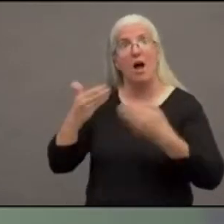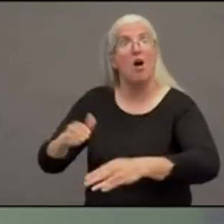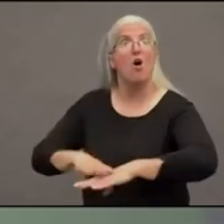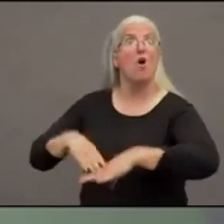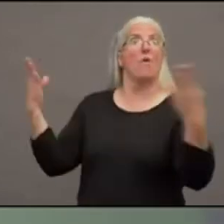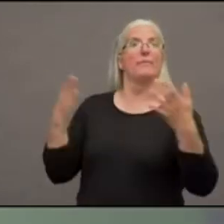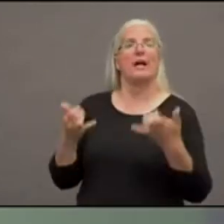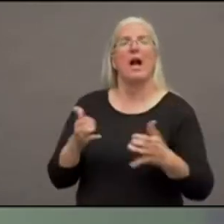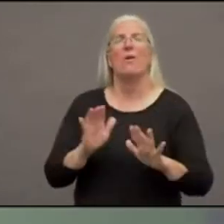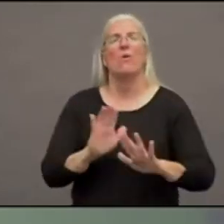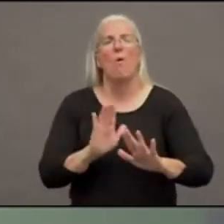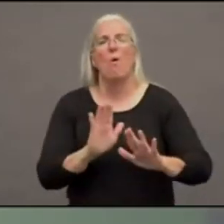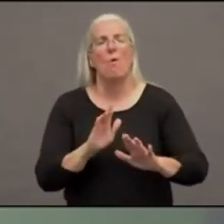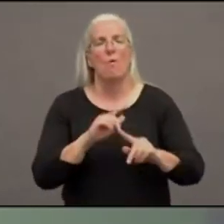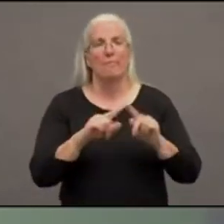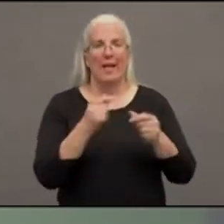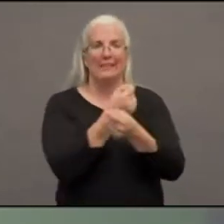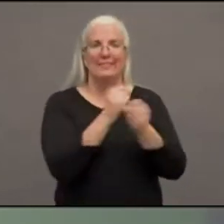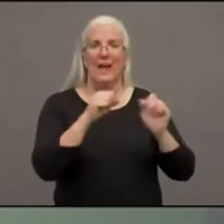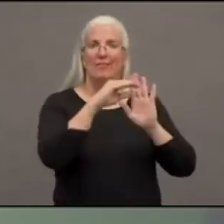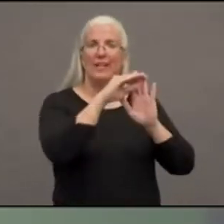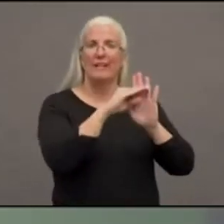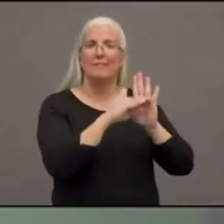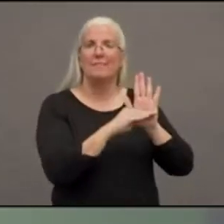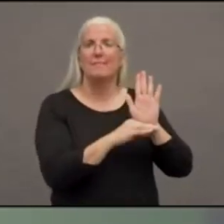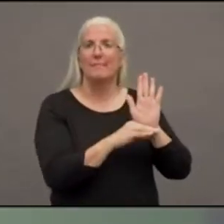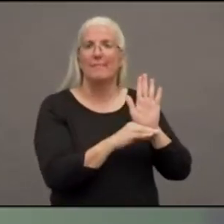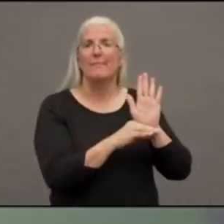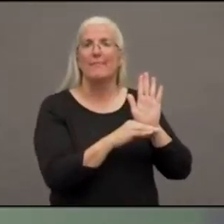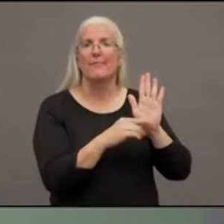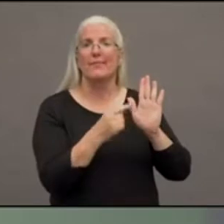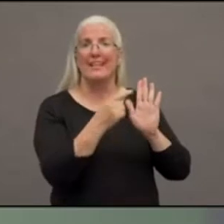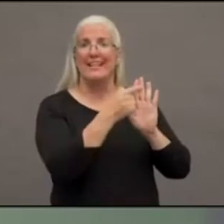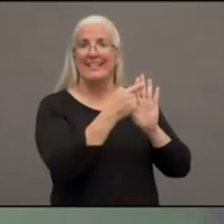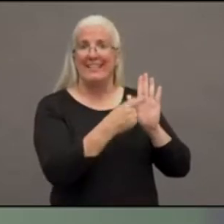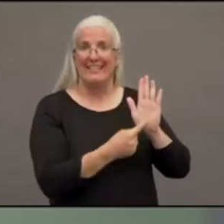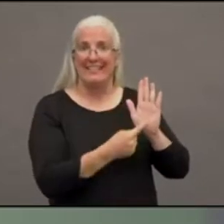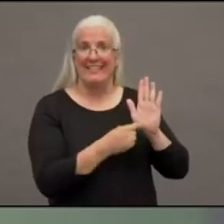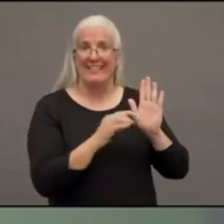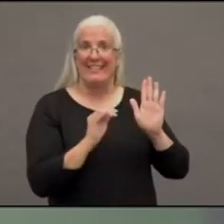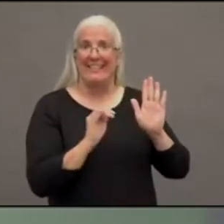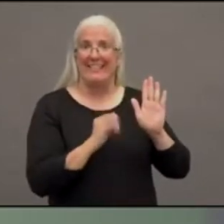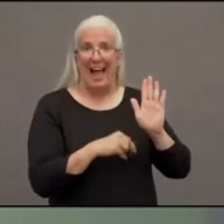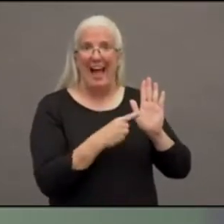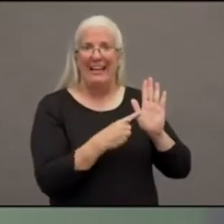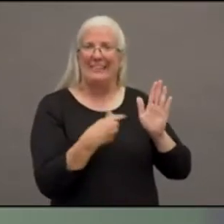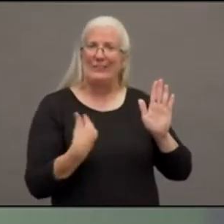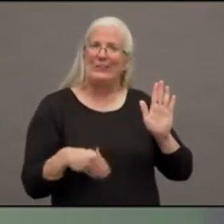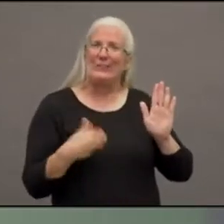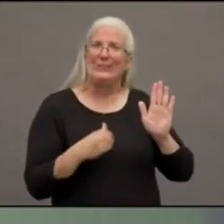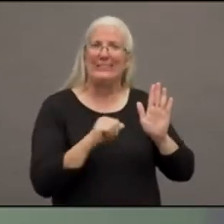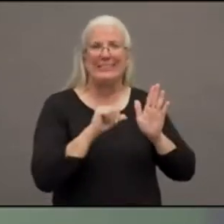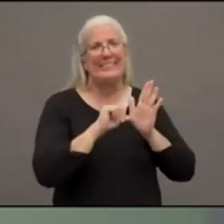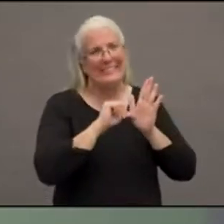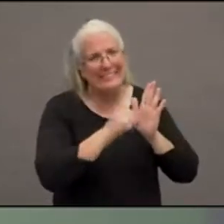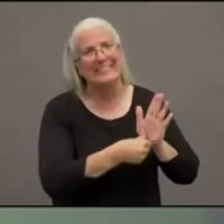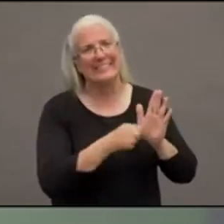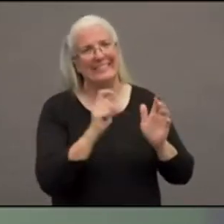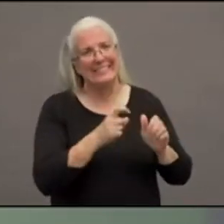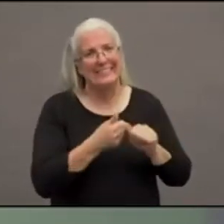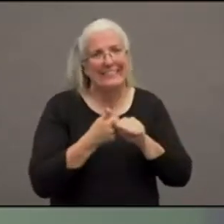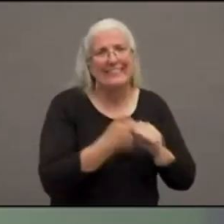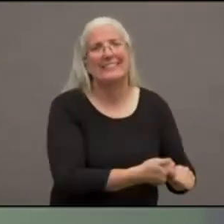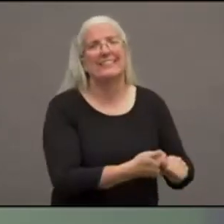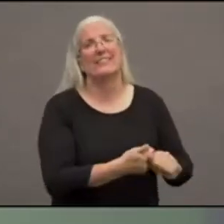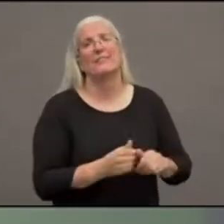these core uniform principles, are significant, and they represent for the